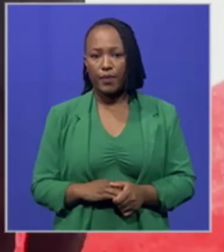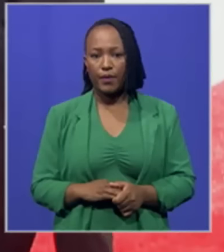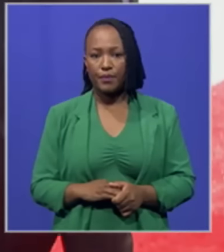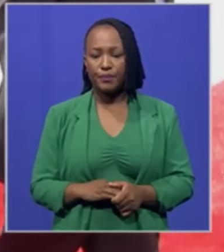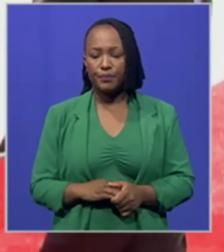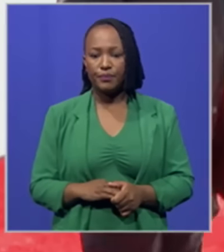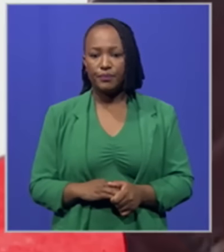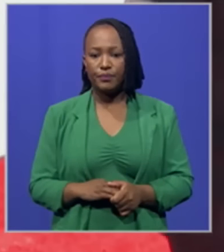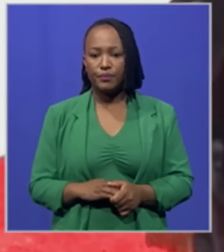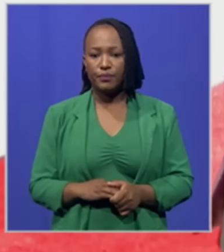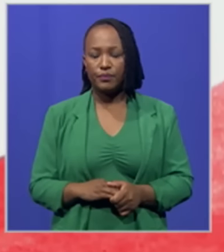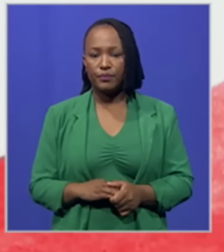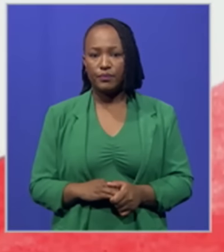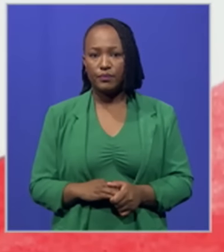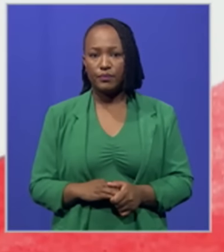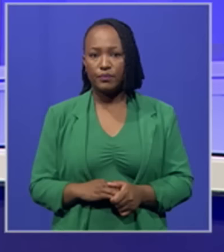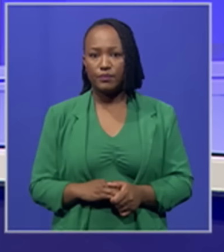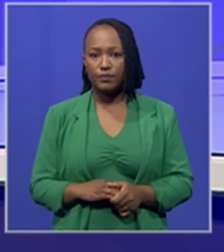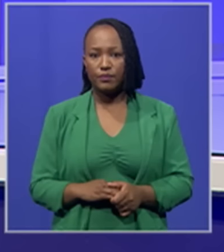SABC Mwamitwa.